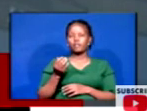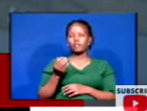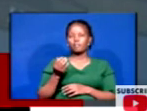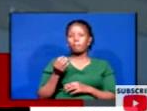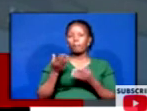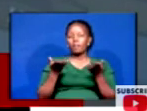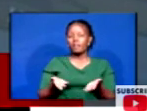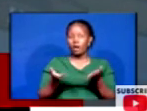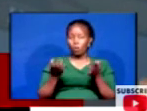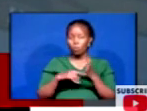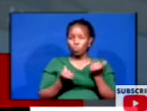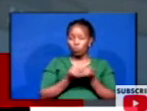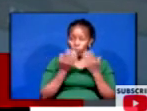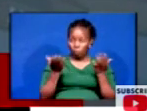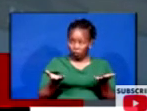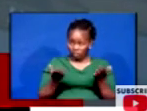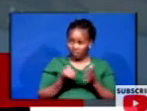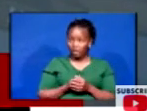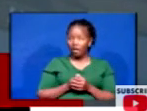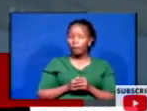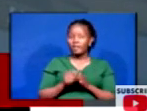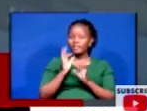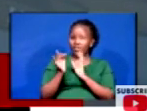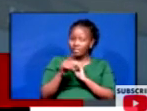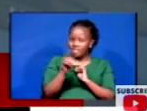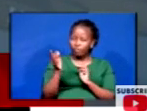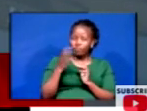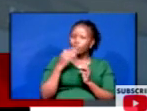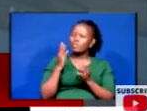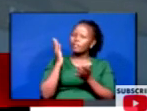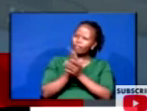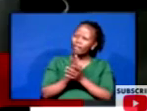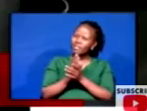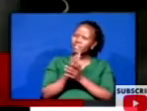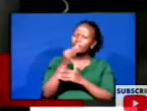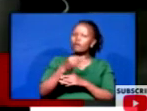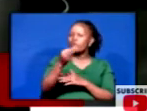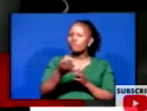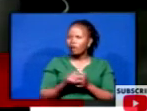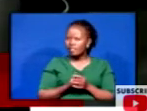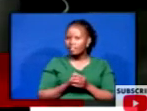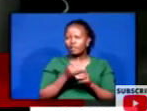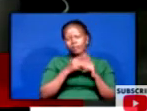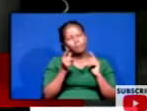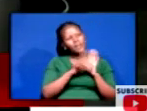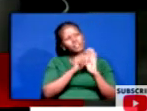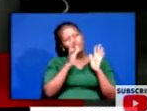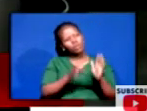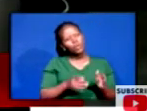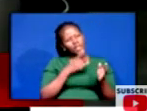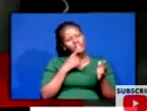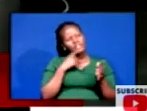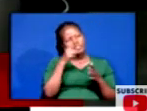happened? You want the facts forward? No, I mean, he mentioned it in passing, and he said he cited that